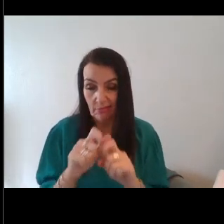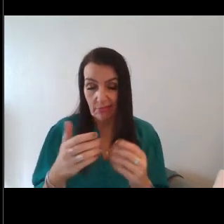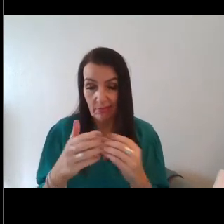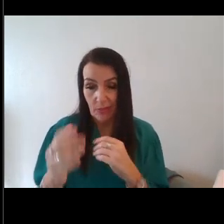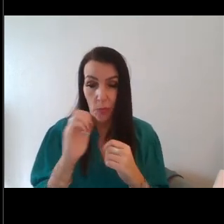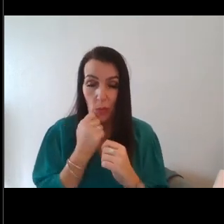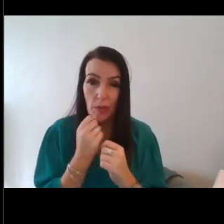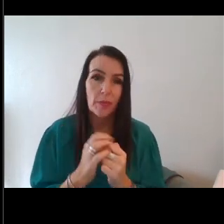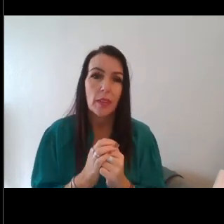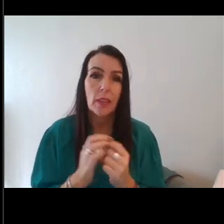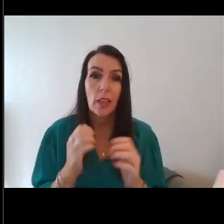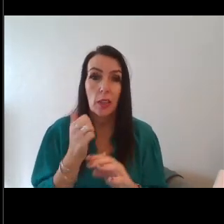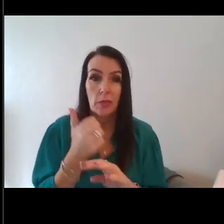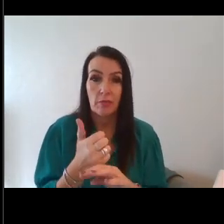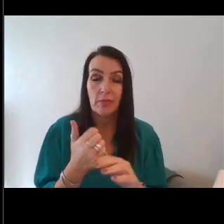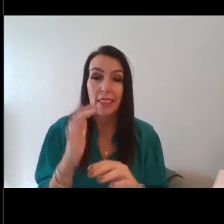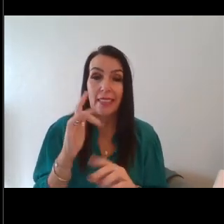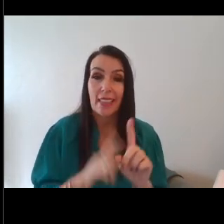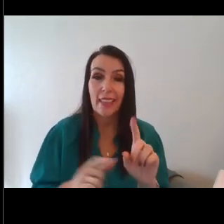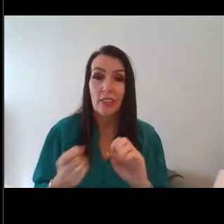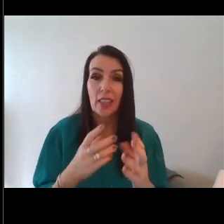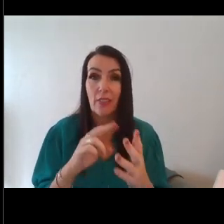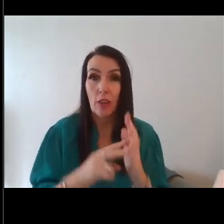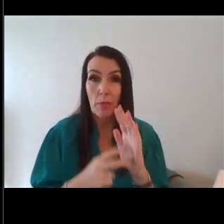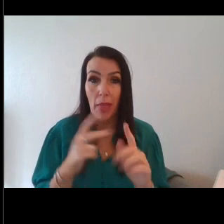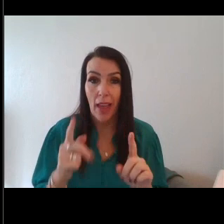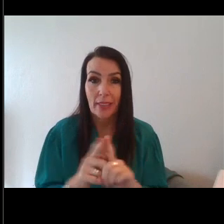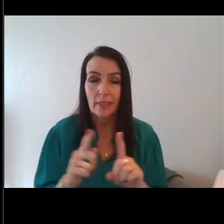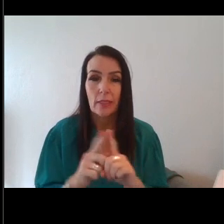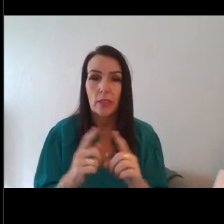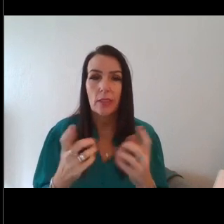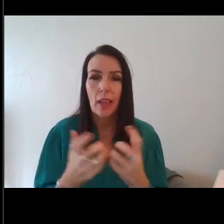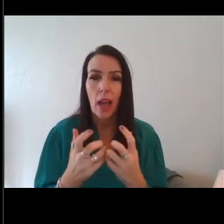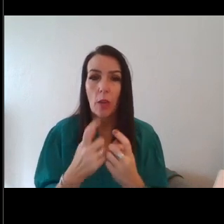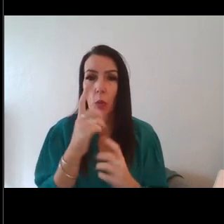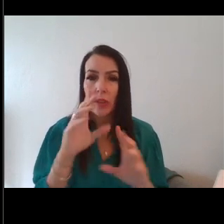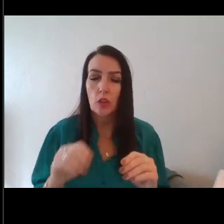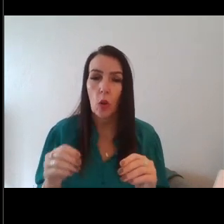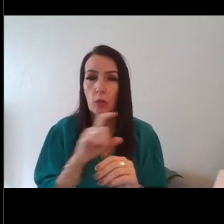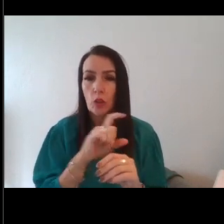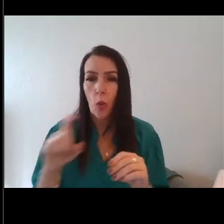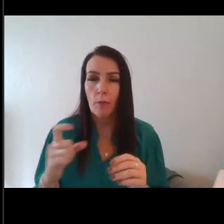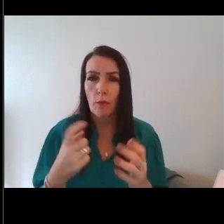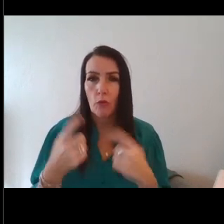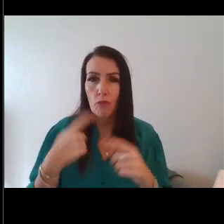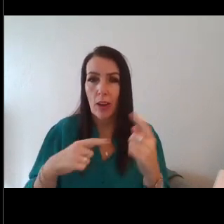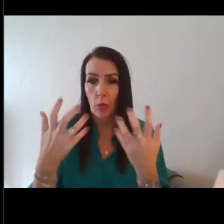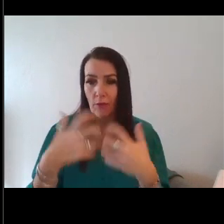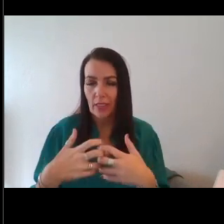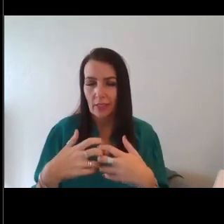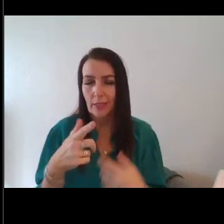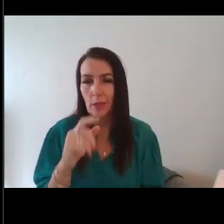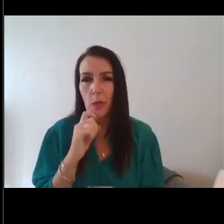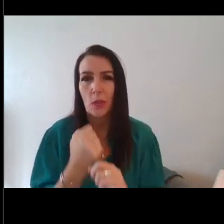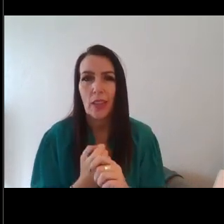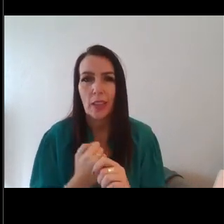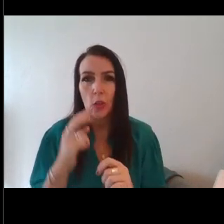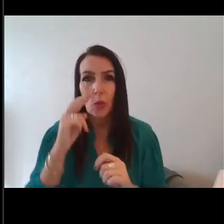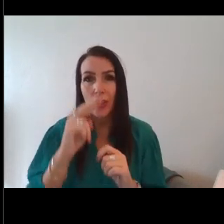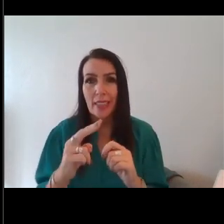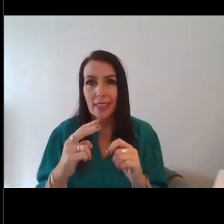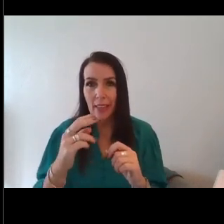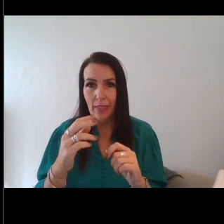We're developing a 10-year delivery plan and also helping to design a regional one-stop shop for retrofit. So yeah, you can kind of see how this is built